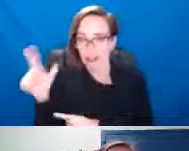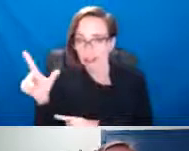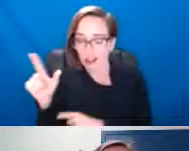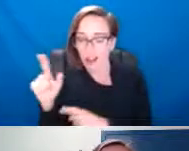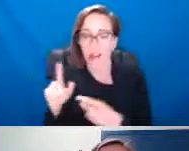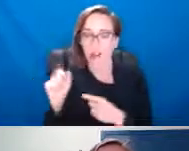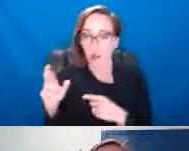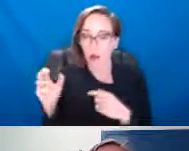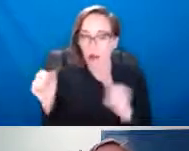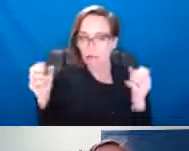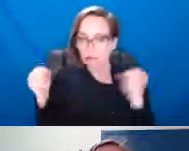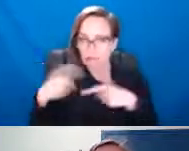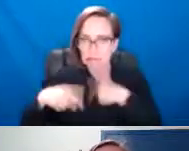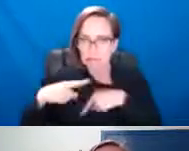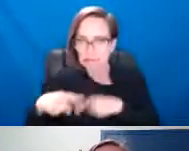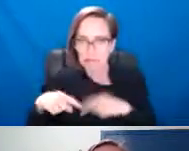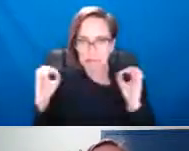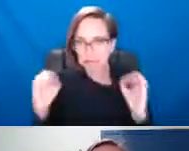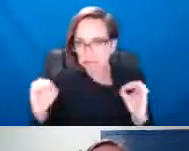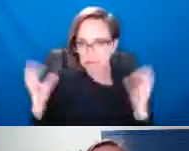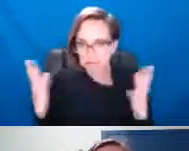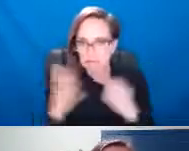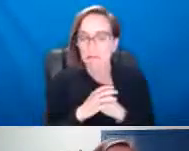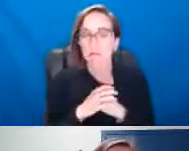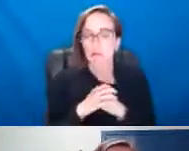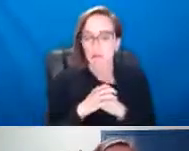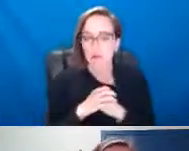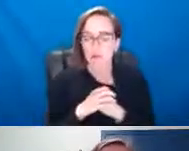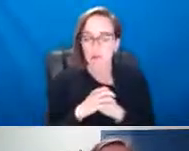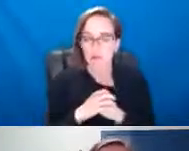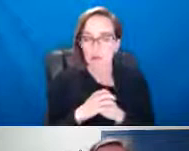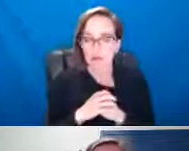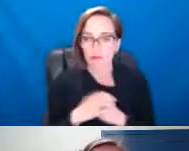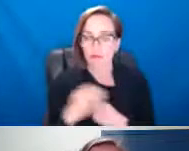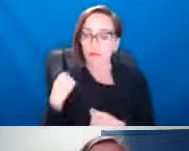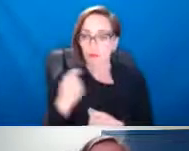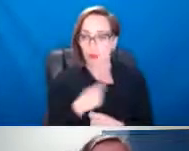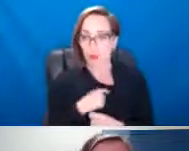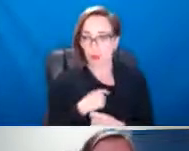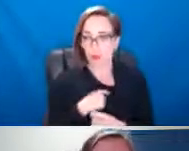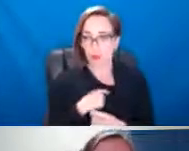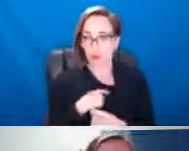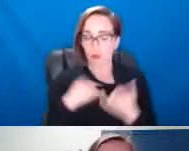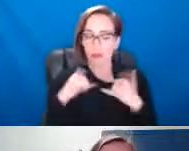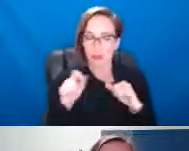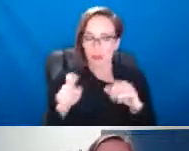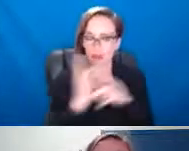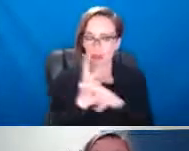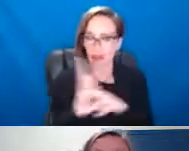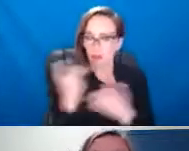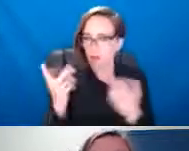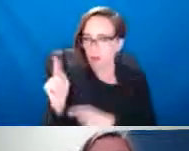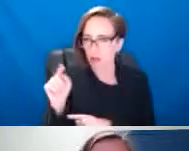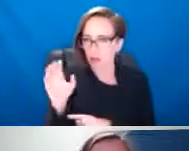Language. So we have to figure out what tools that we can use with